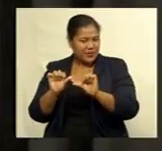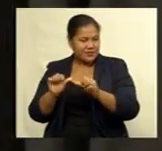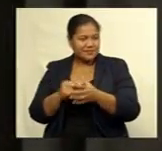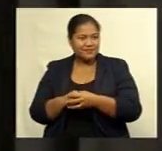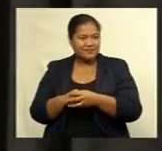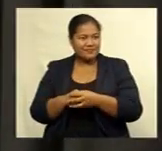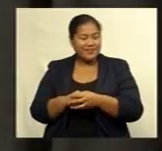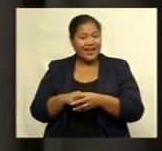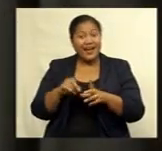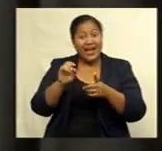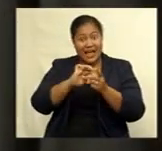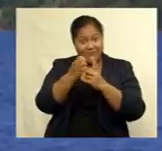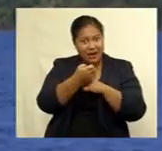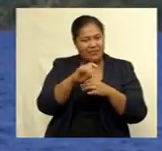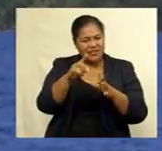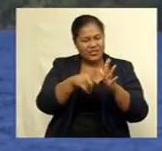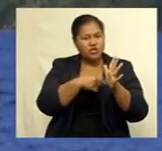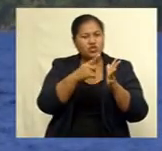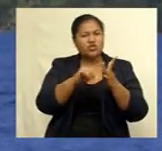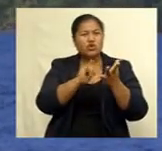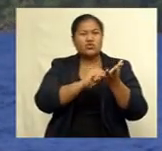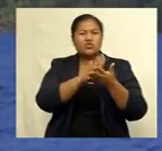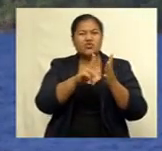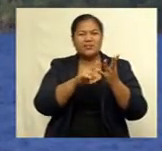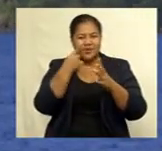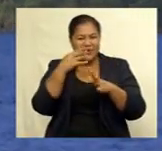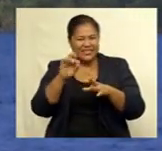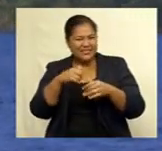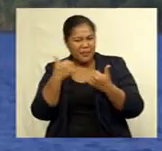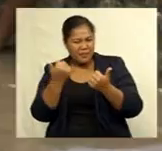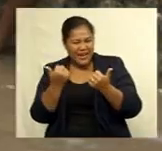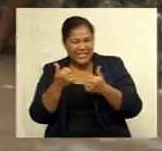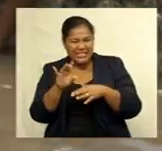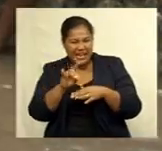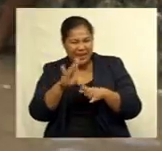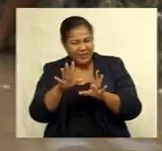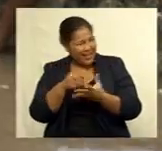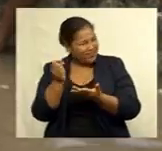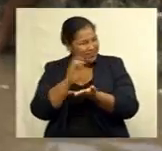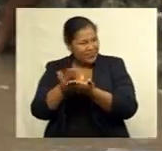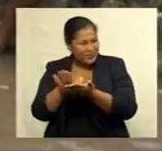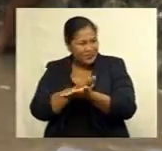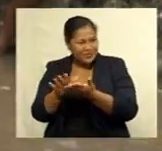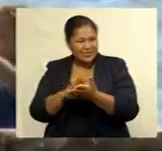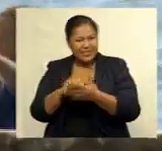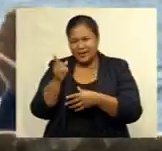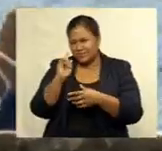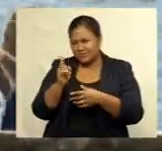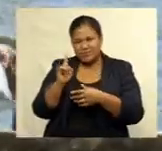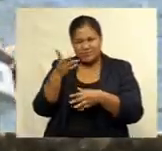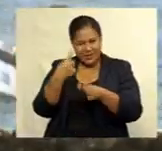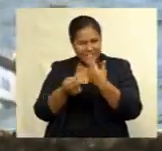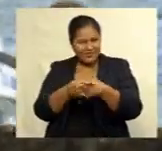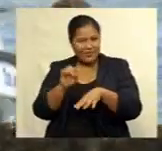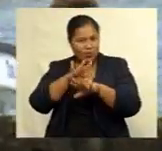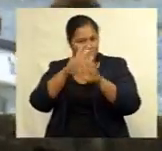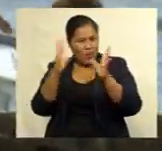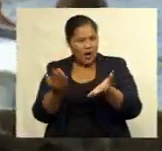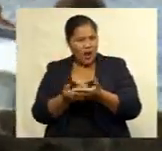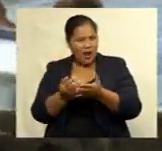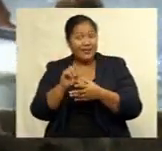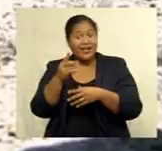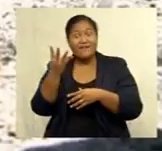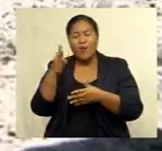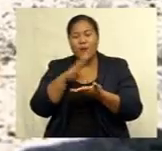Joshua Wycliffe says the rate of extinction of species is alarming worldwide, and Fiji is no exception. Wycliffe says this is why $4